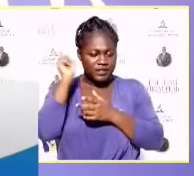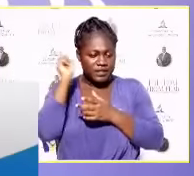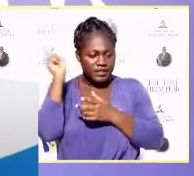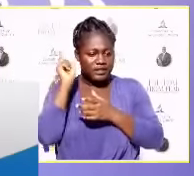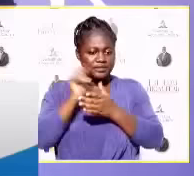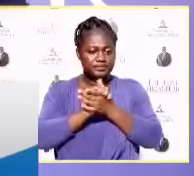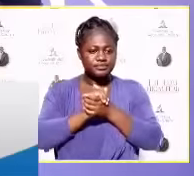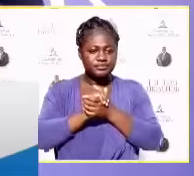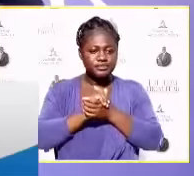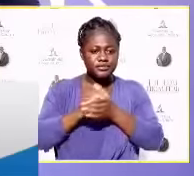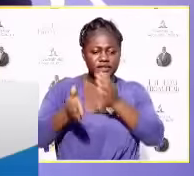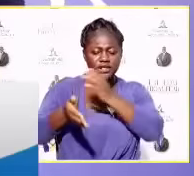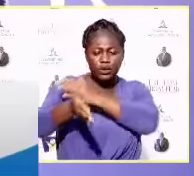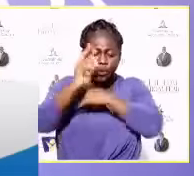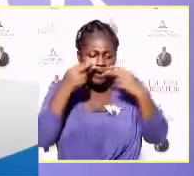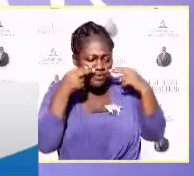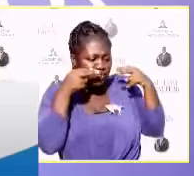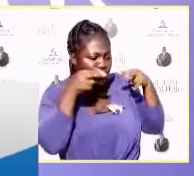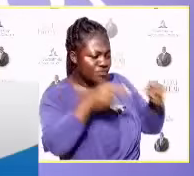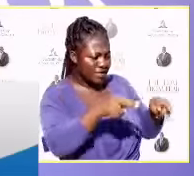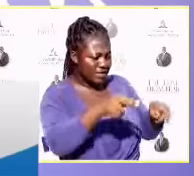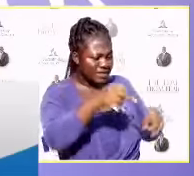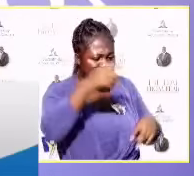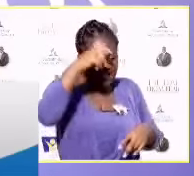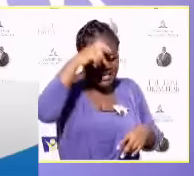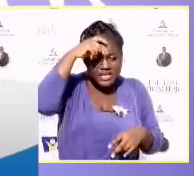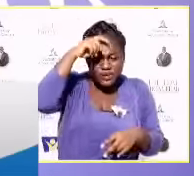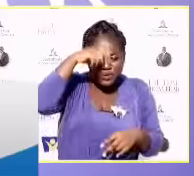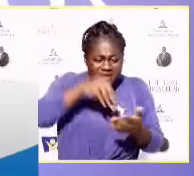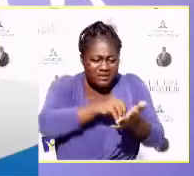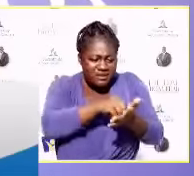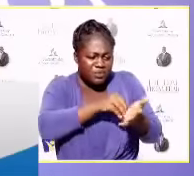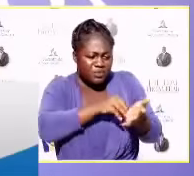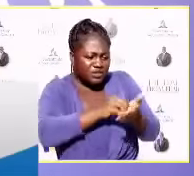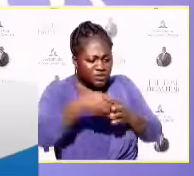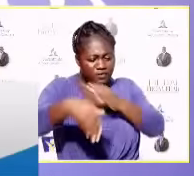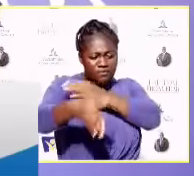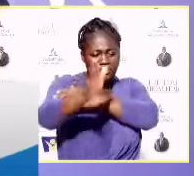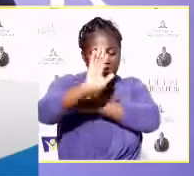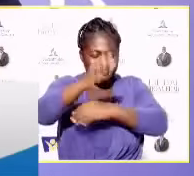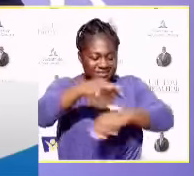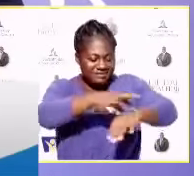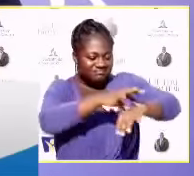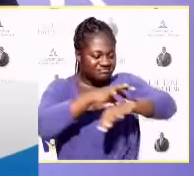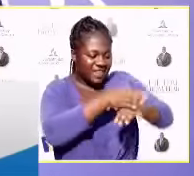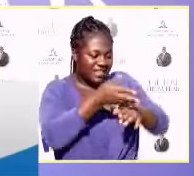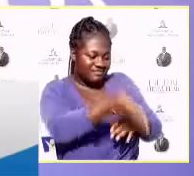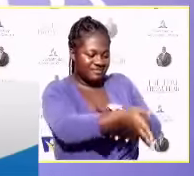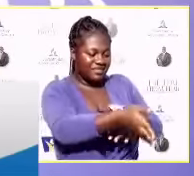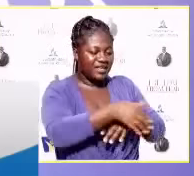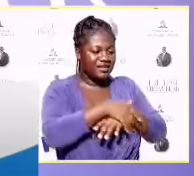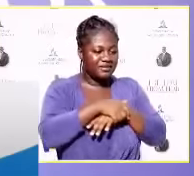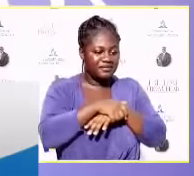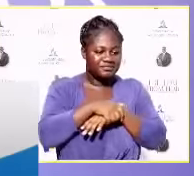And God saw that the wickedness of man was great in the earth.